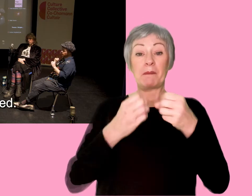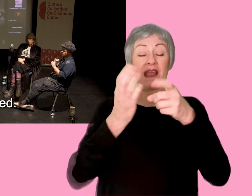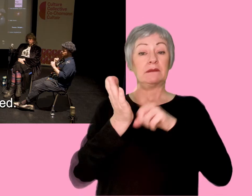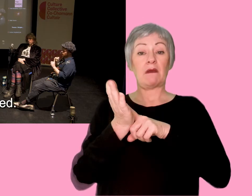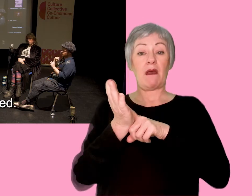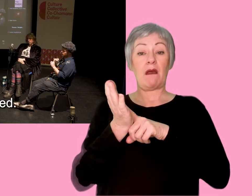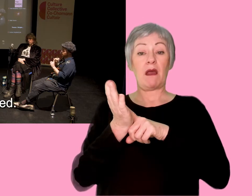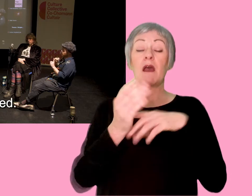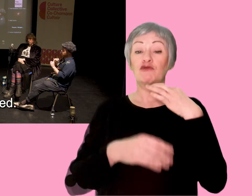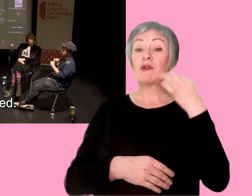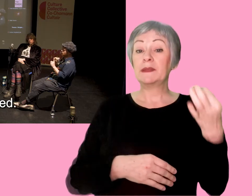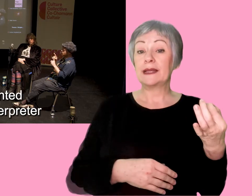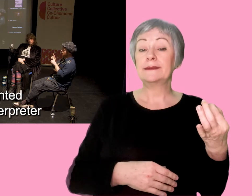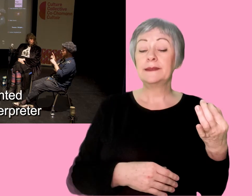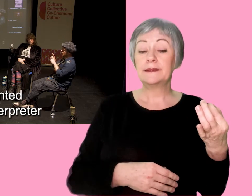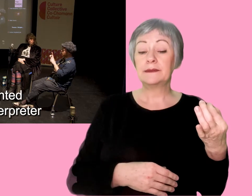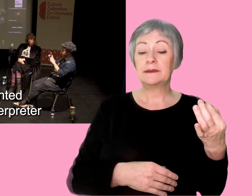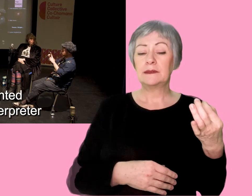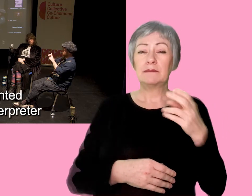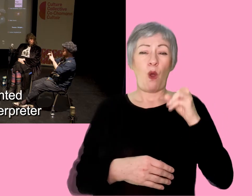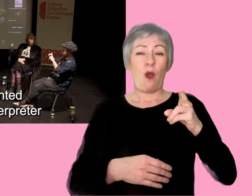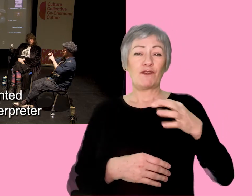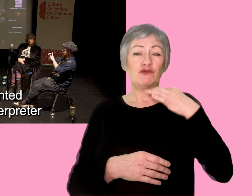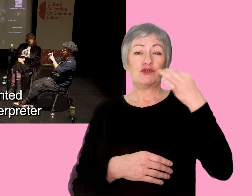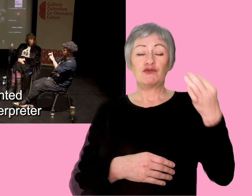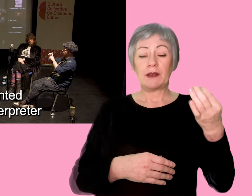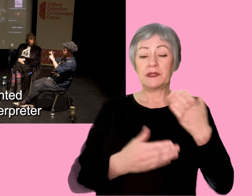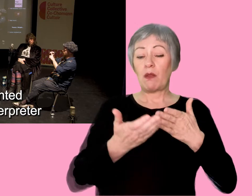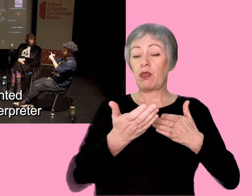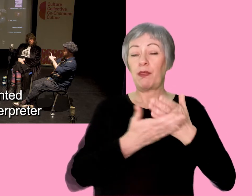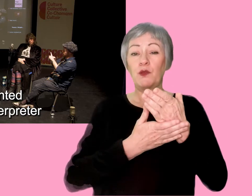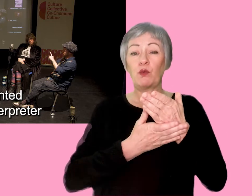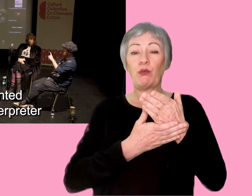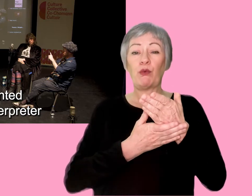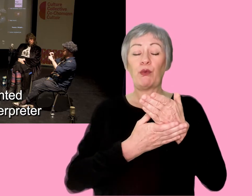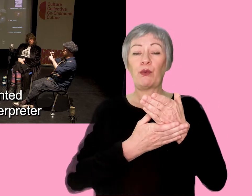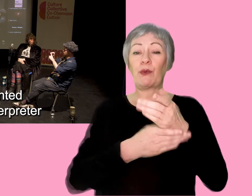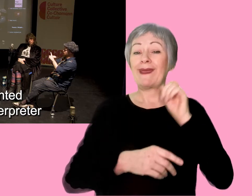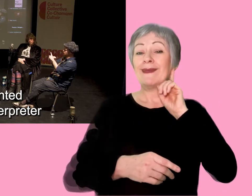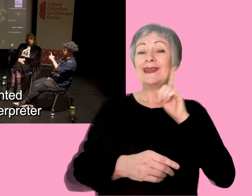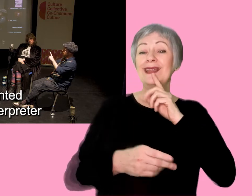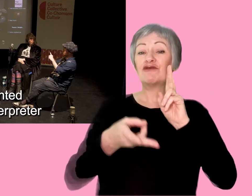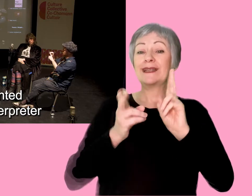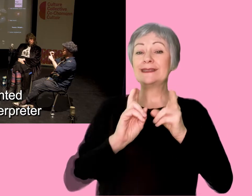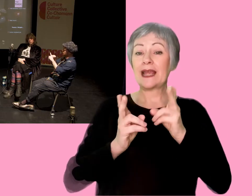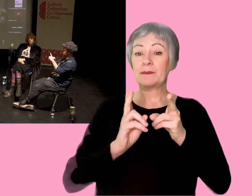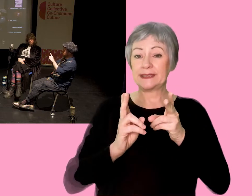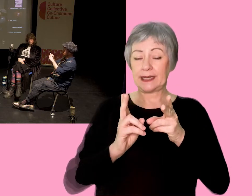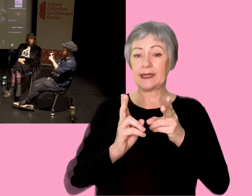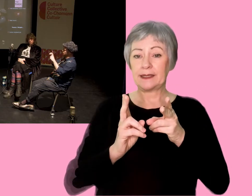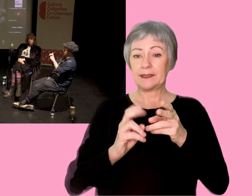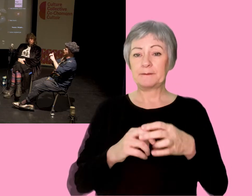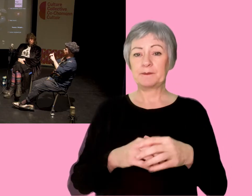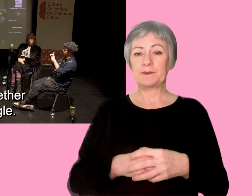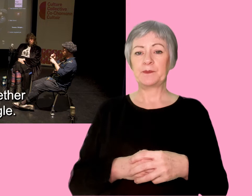BSL is represented, but it's often represented through a hearing interpreter